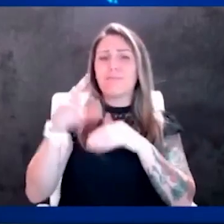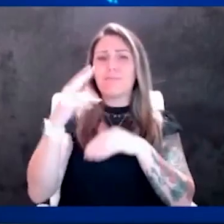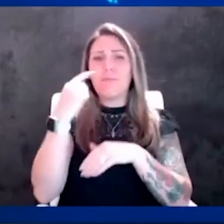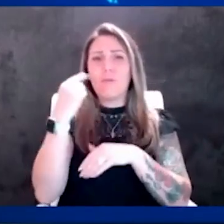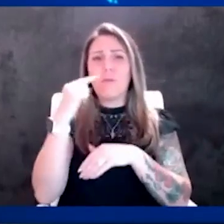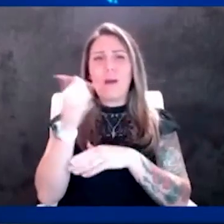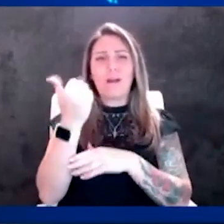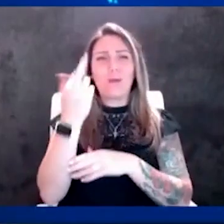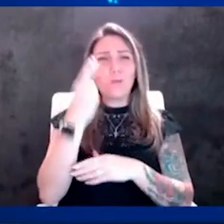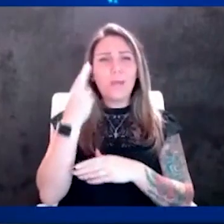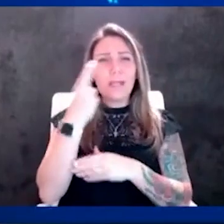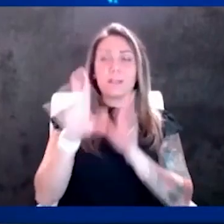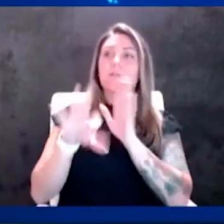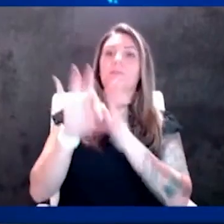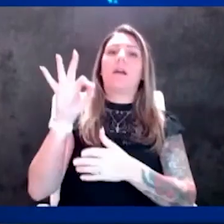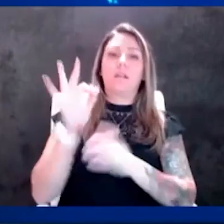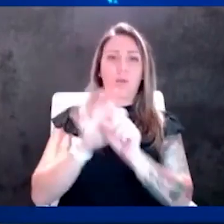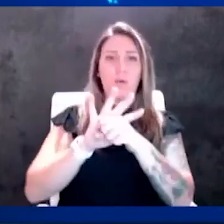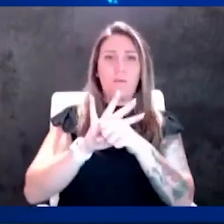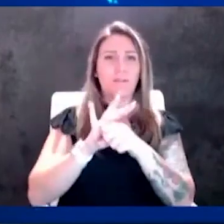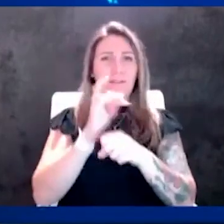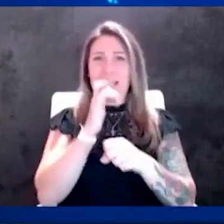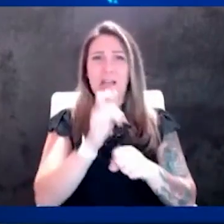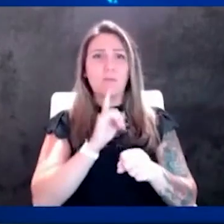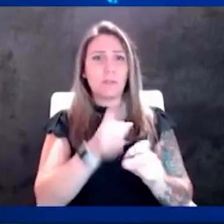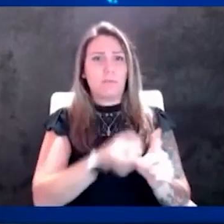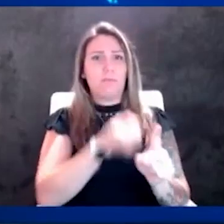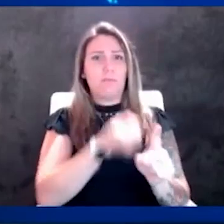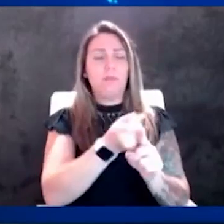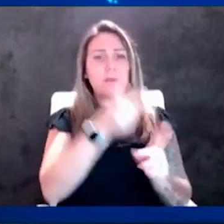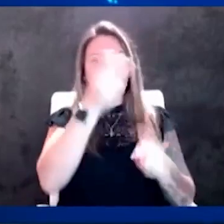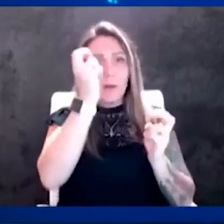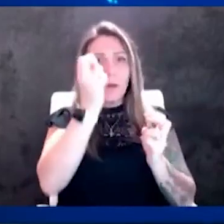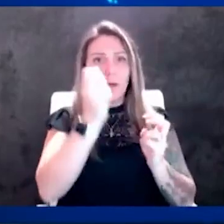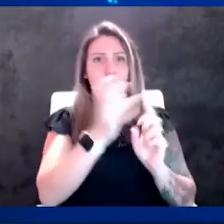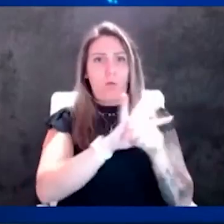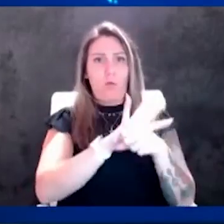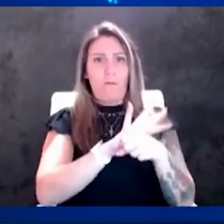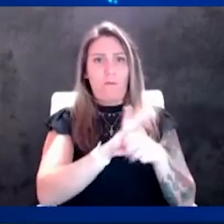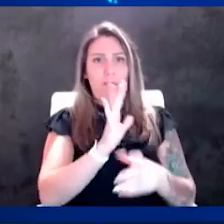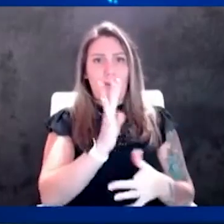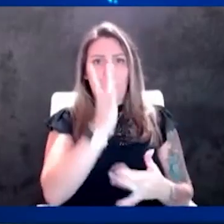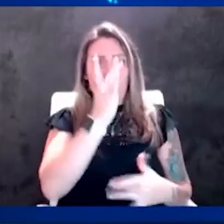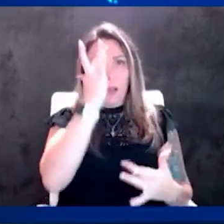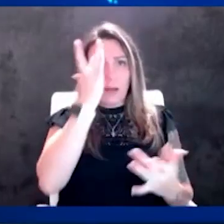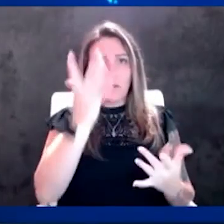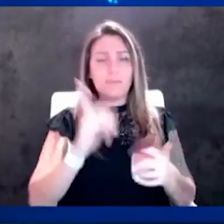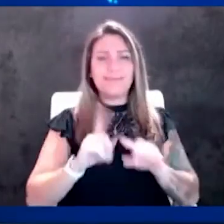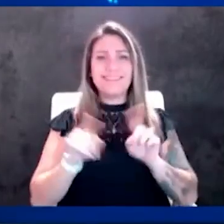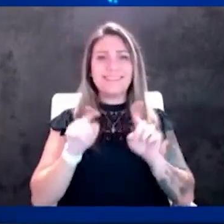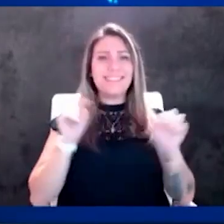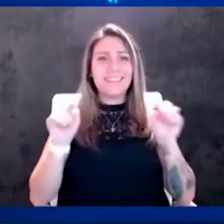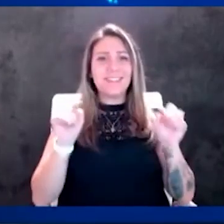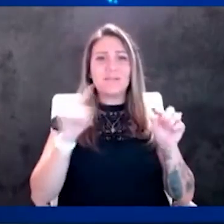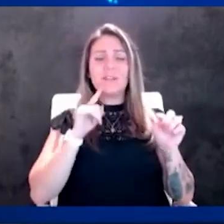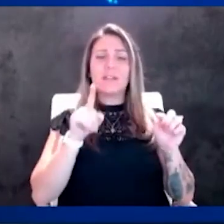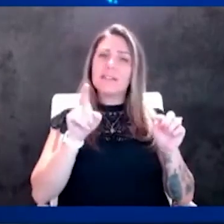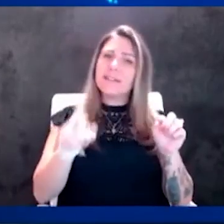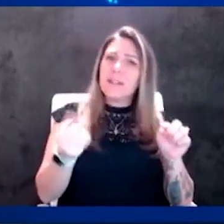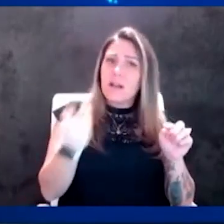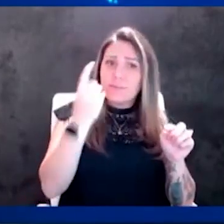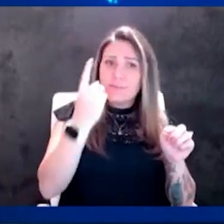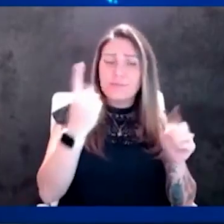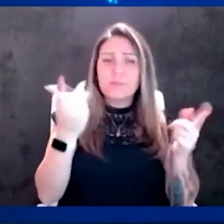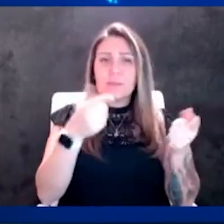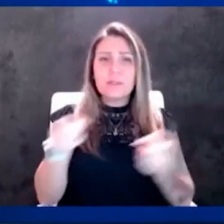They're not really an acute COVID illness. So it's a different, we just have to be very cognizant of what's happening,